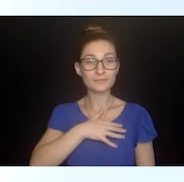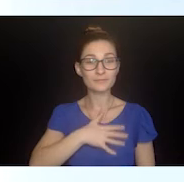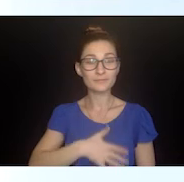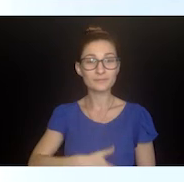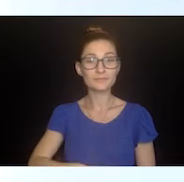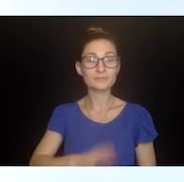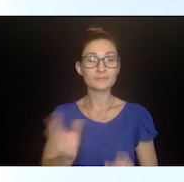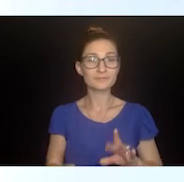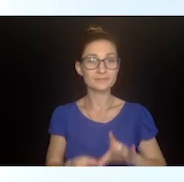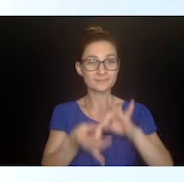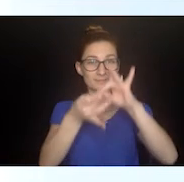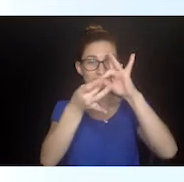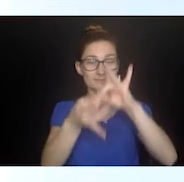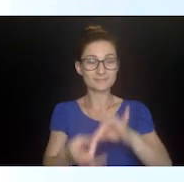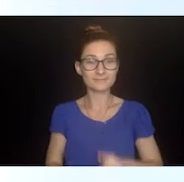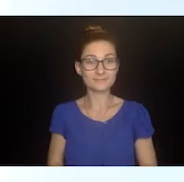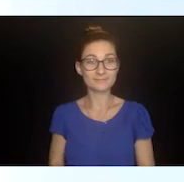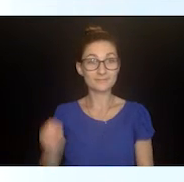energy.